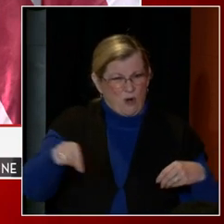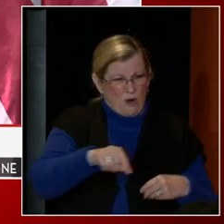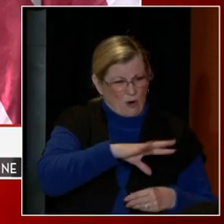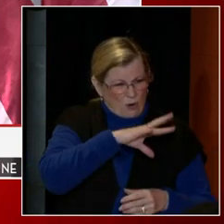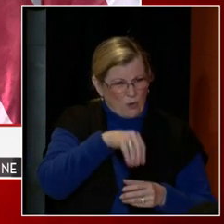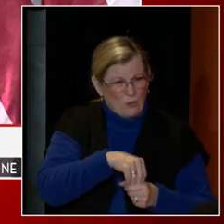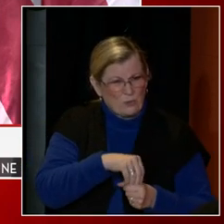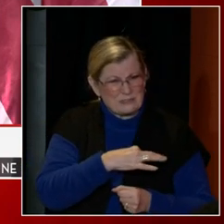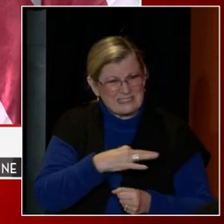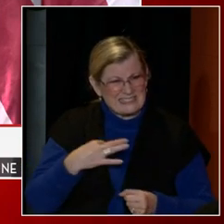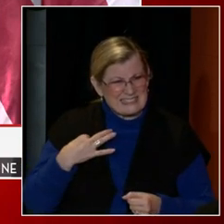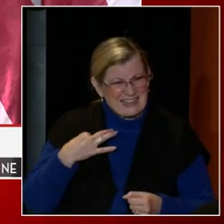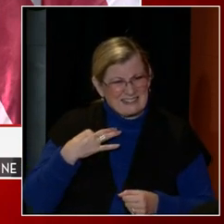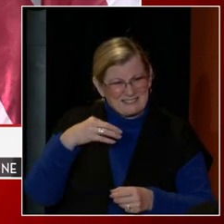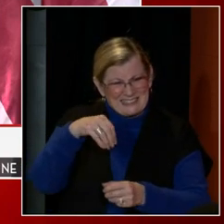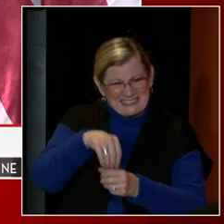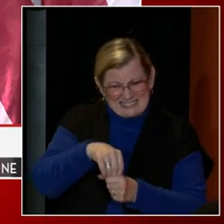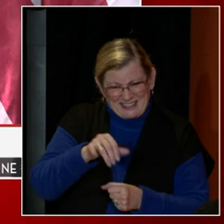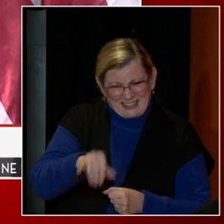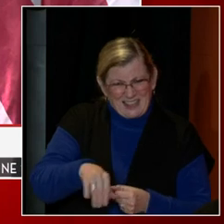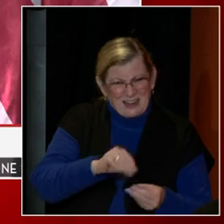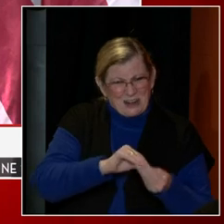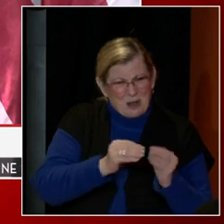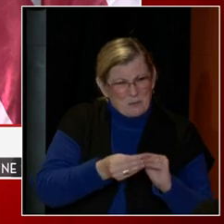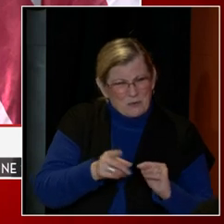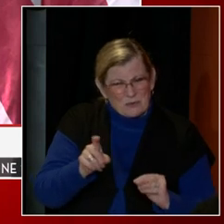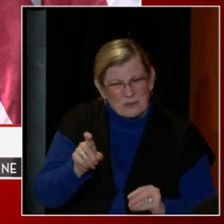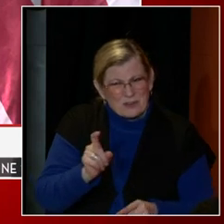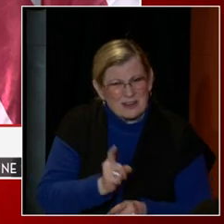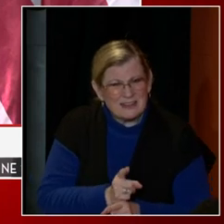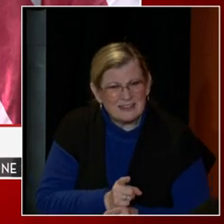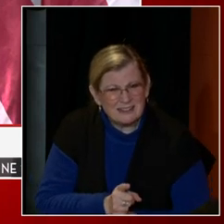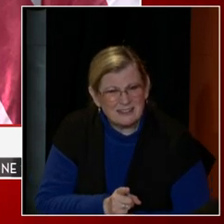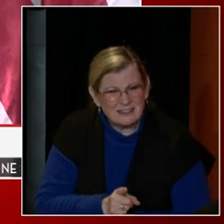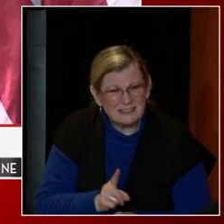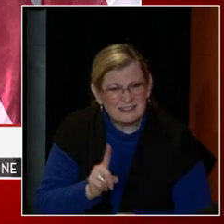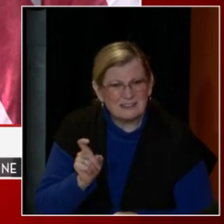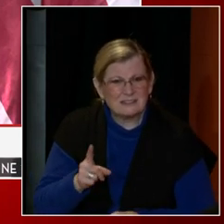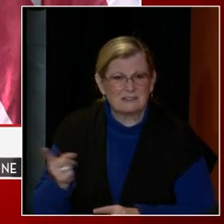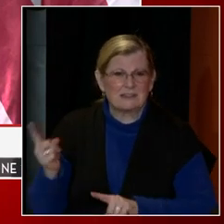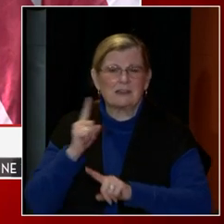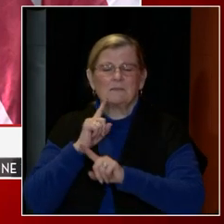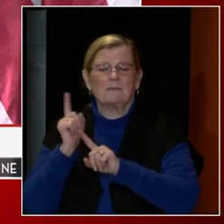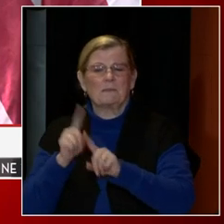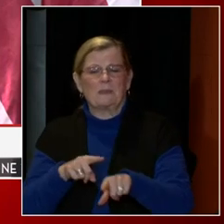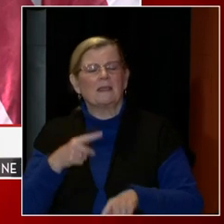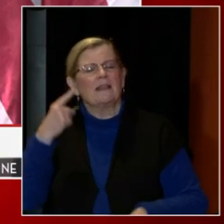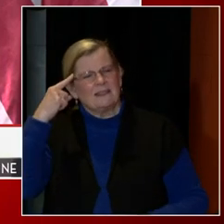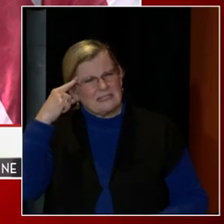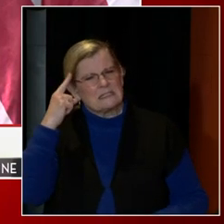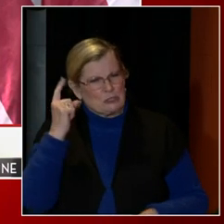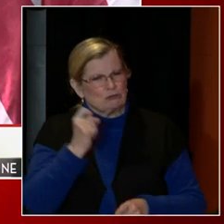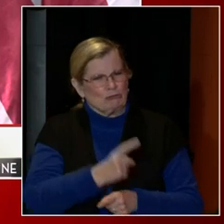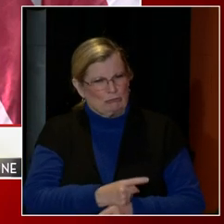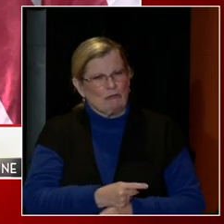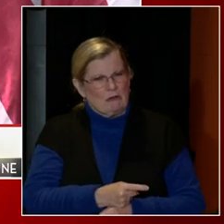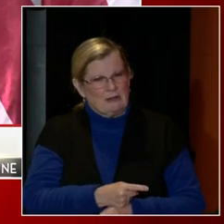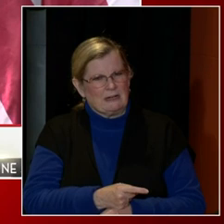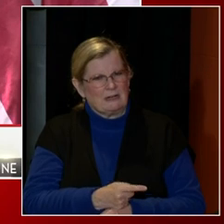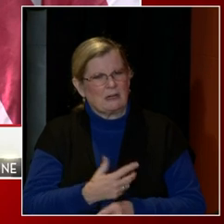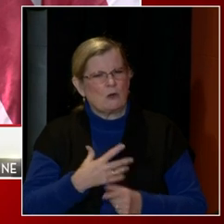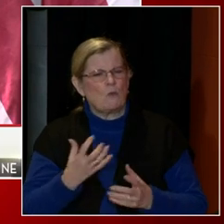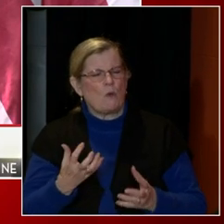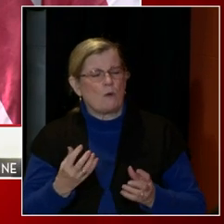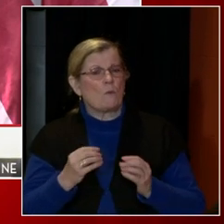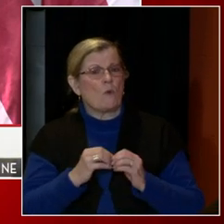capacity for these venues as well, for restaurants and whatnot. Is that correct? I think that's correct, but let me get some clarification on that. It does seem